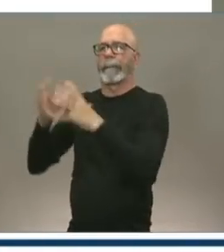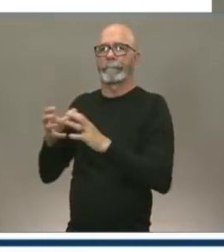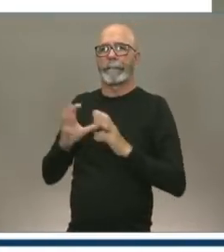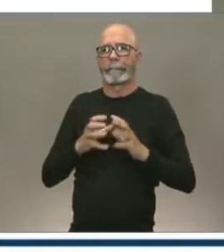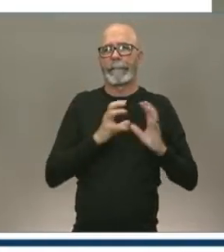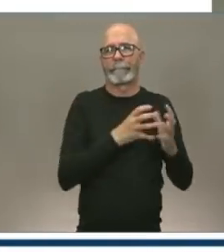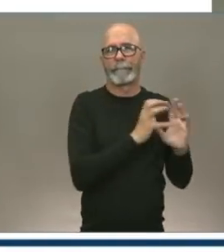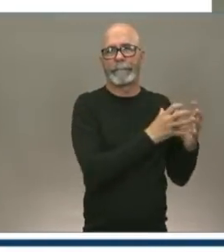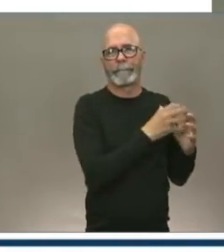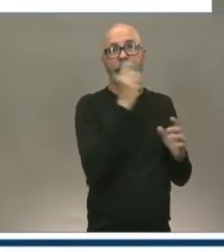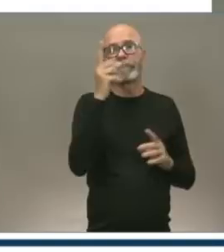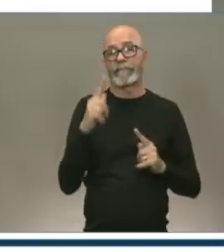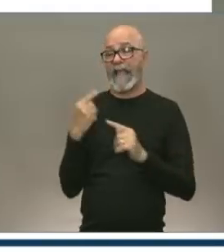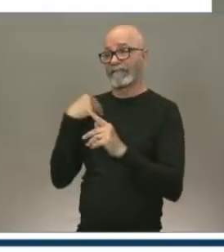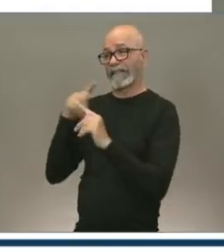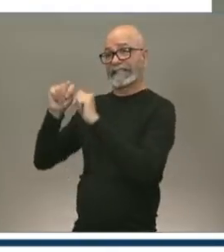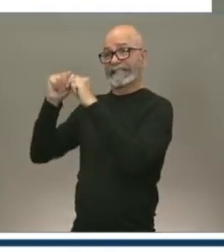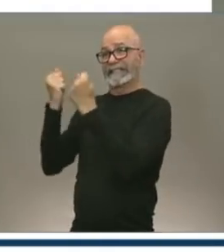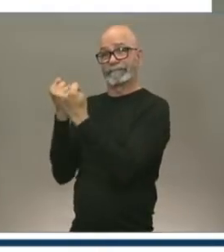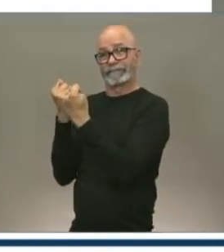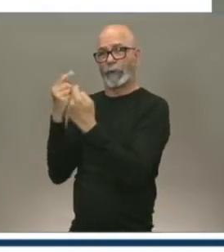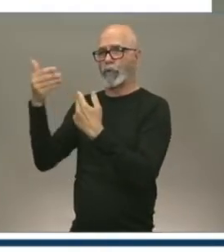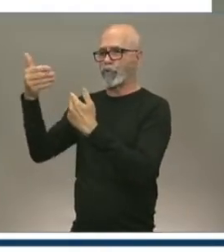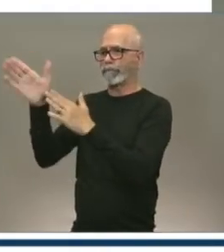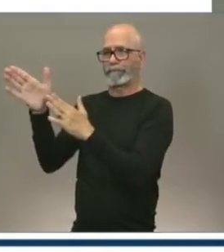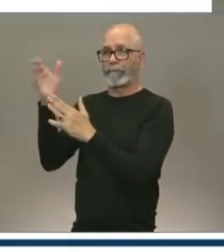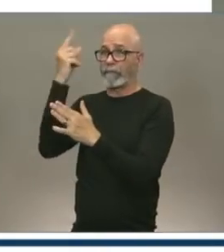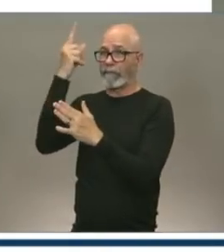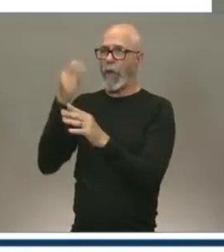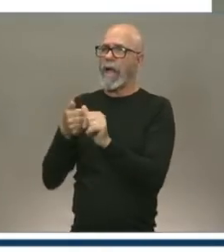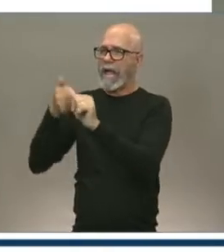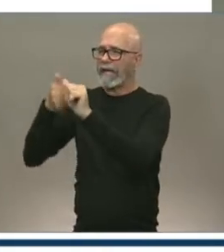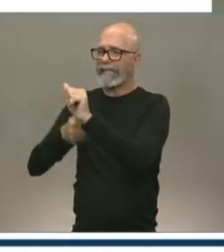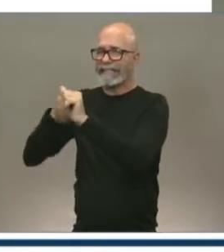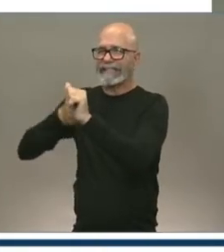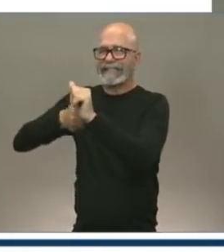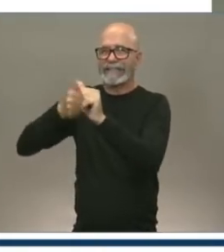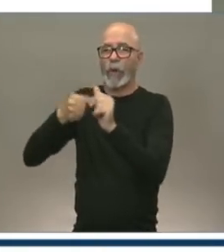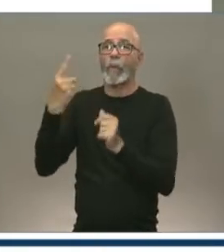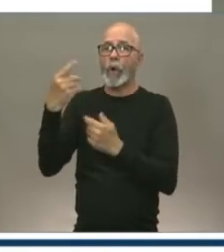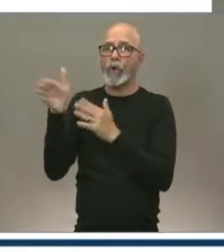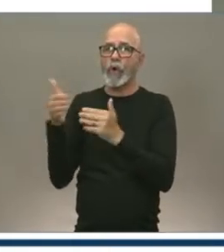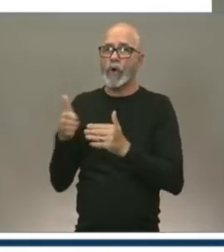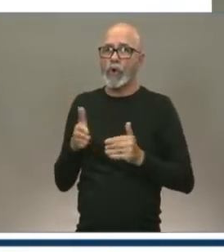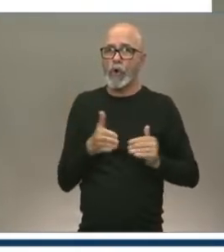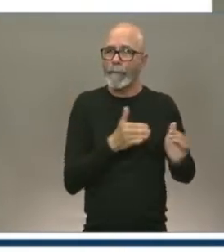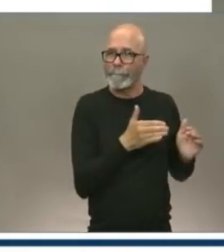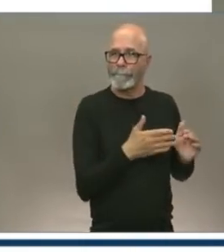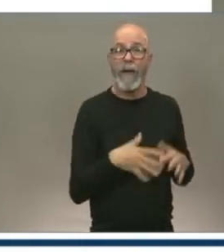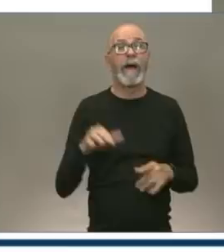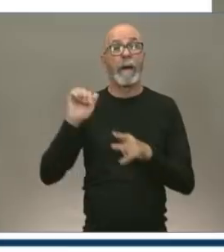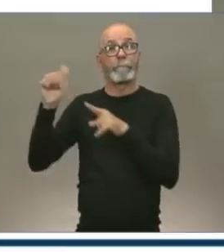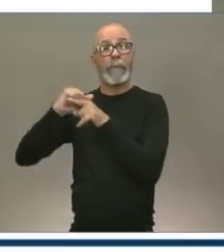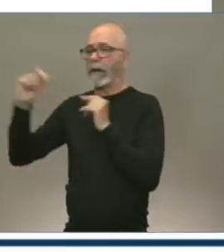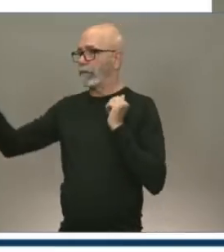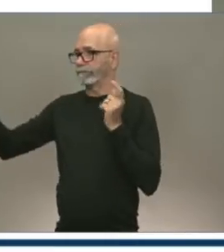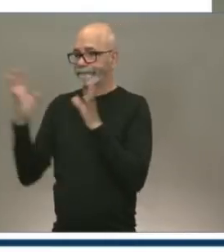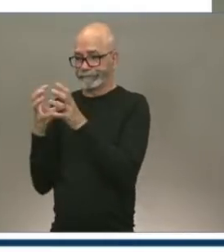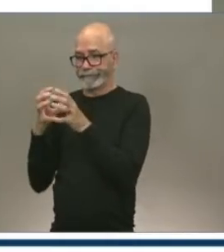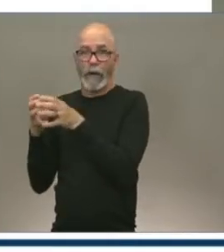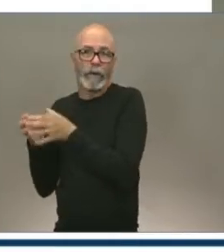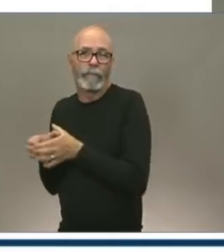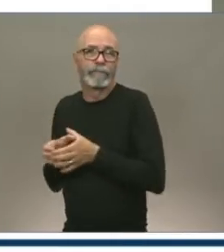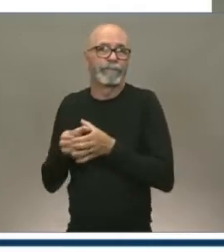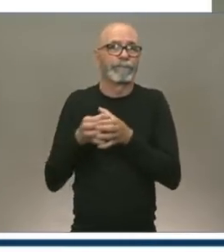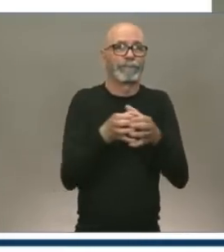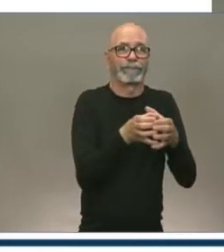individually isolated. Then at some point, they can start to get together and work out and practice as a team. Each team is separated from each other. There's no